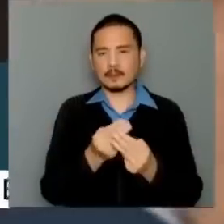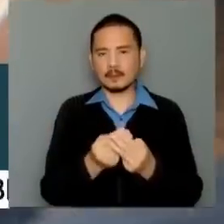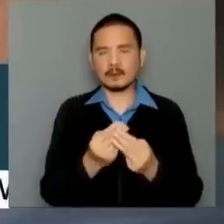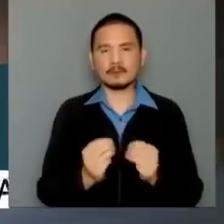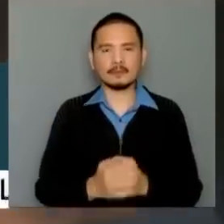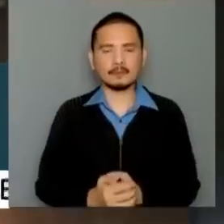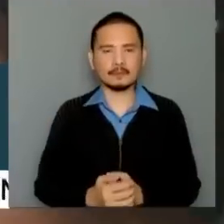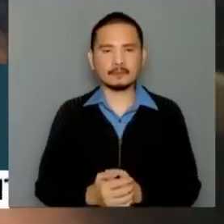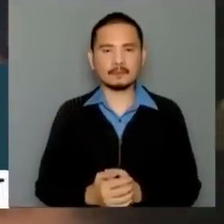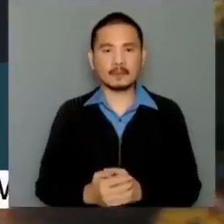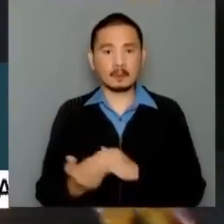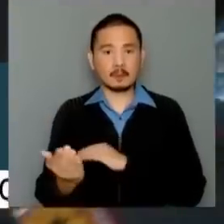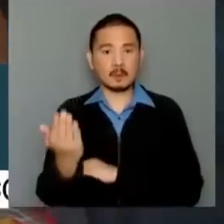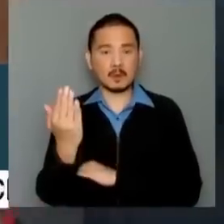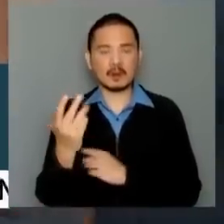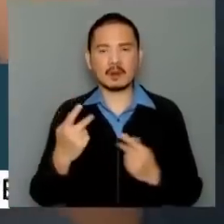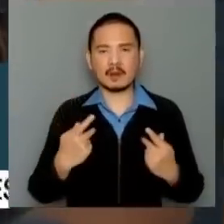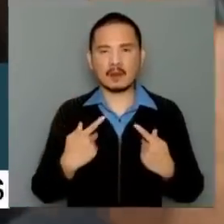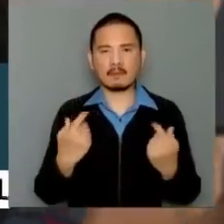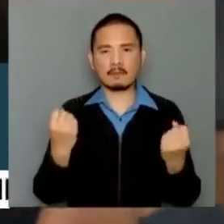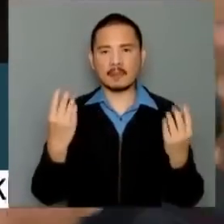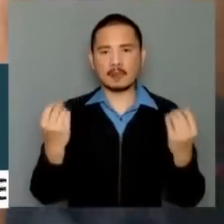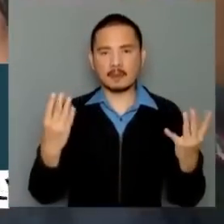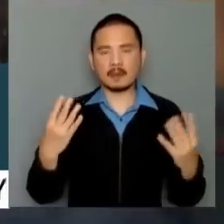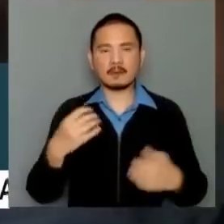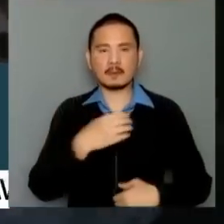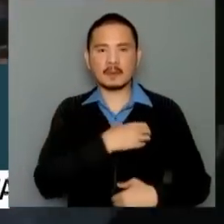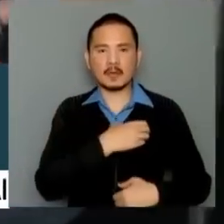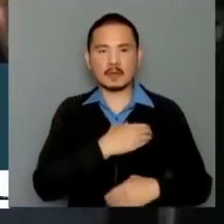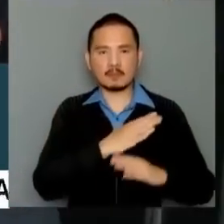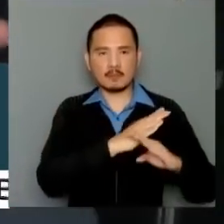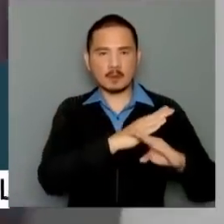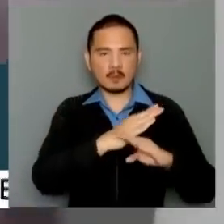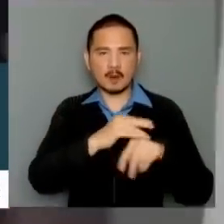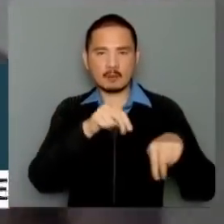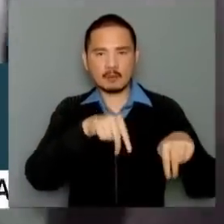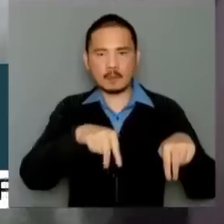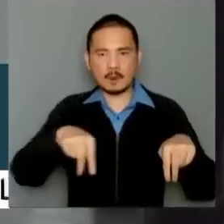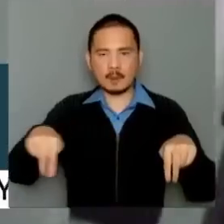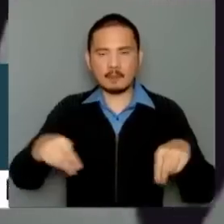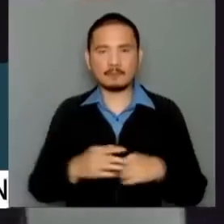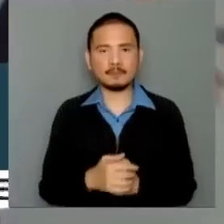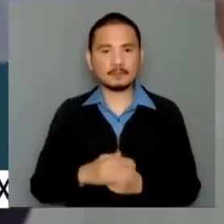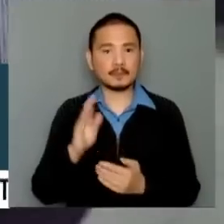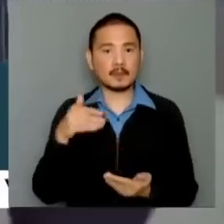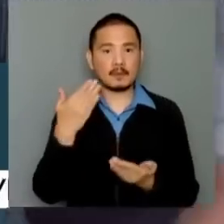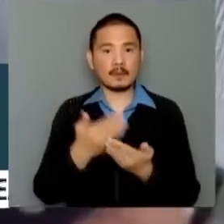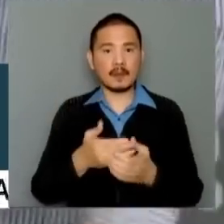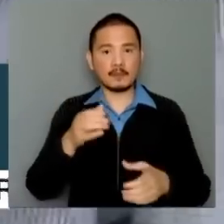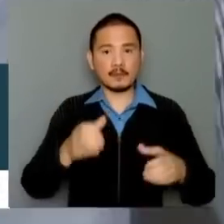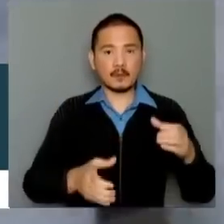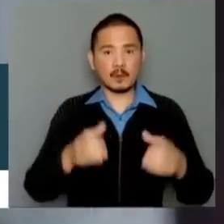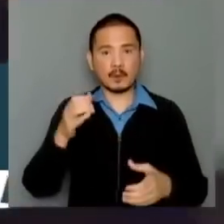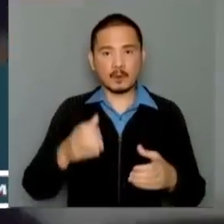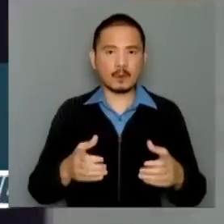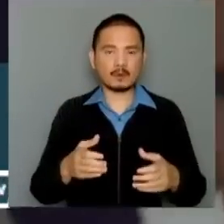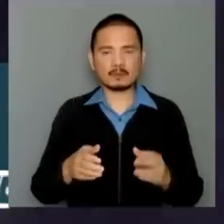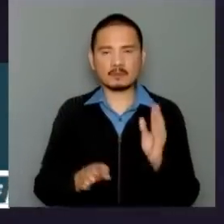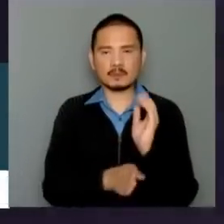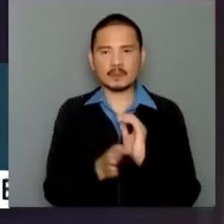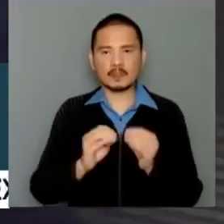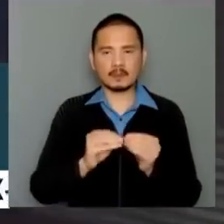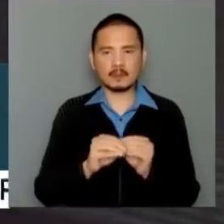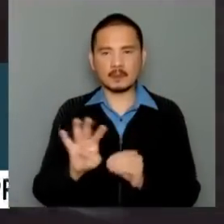Heavily guarded by members of the Philippine National Police, de Lima arrived at the Hall of Justice and went straight to Branch 204. There was no statement or